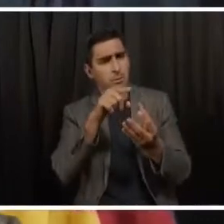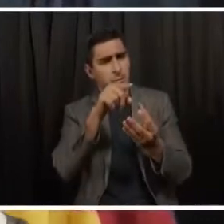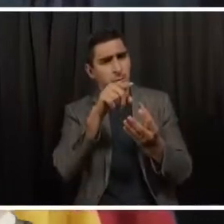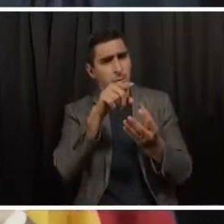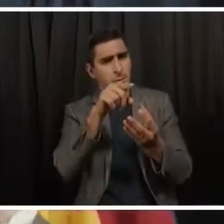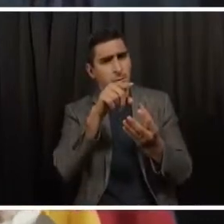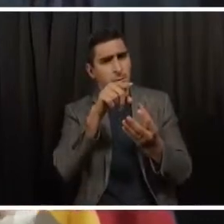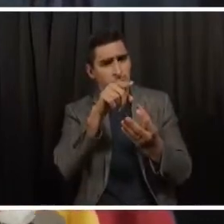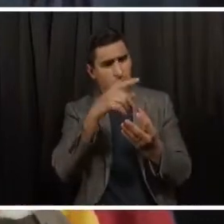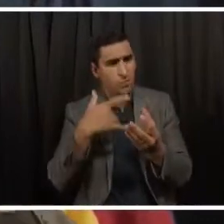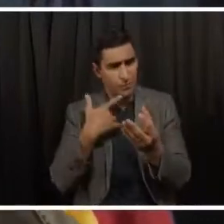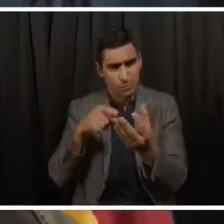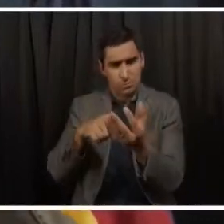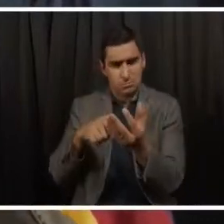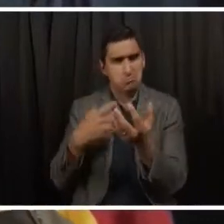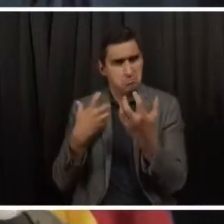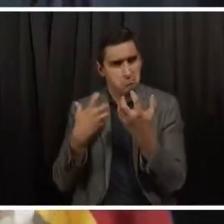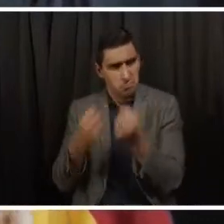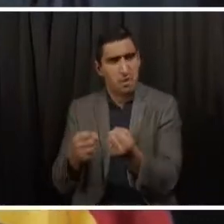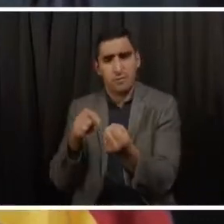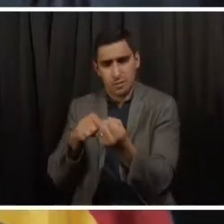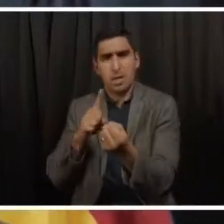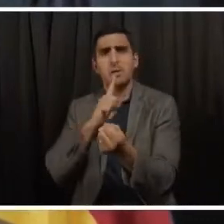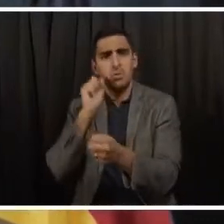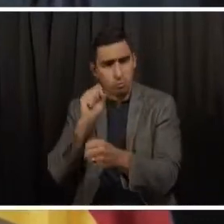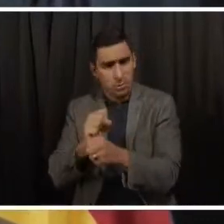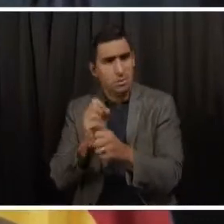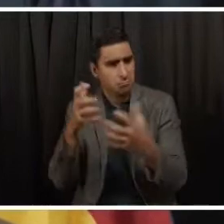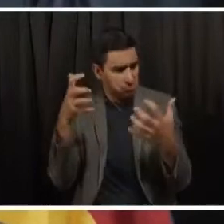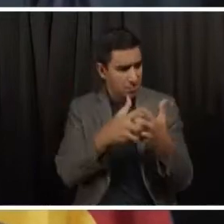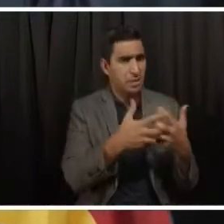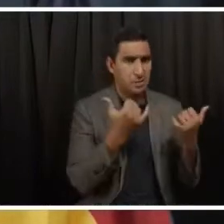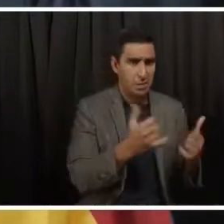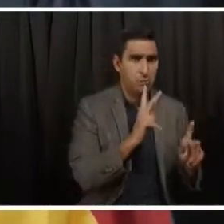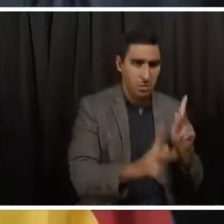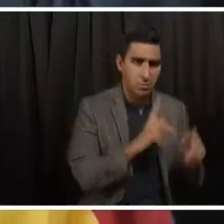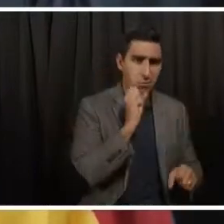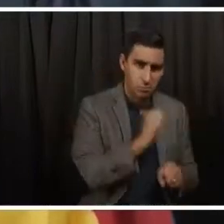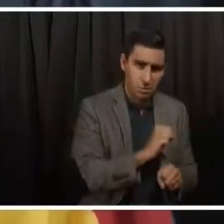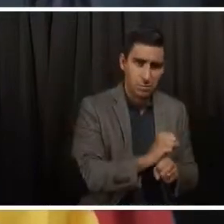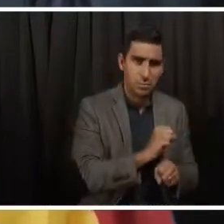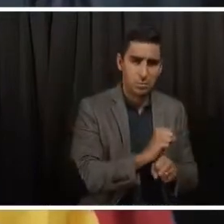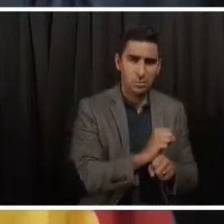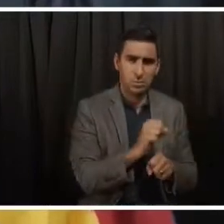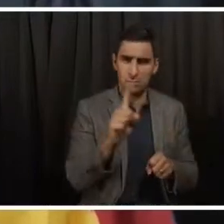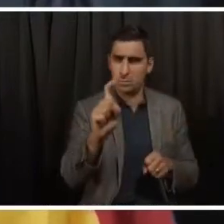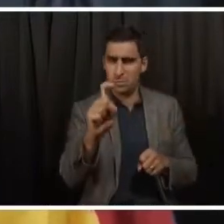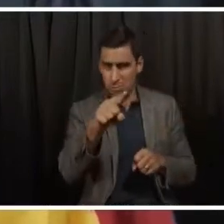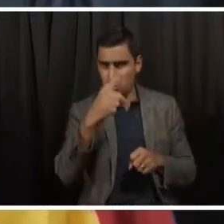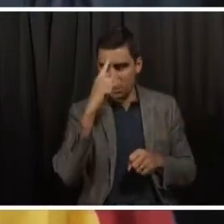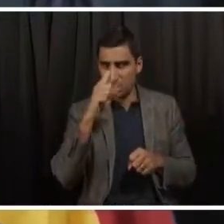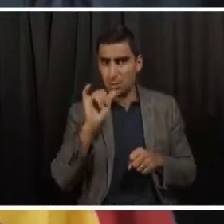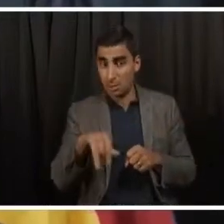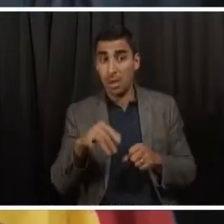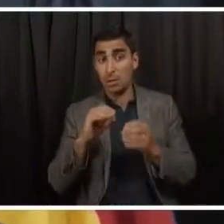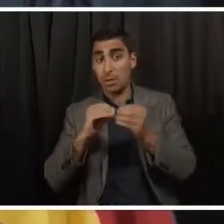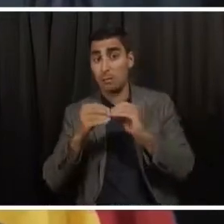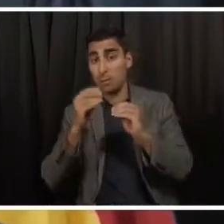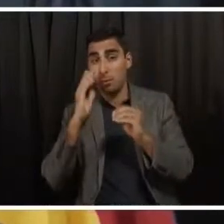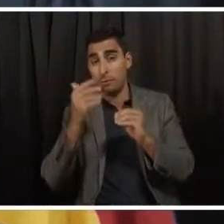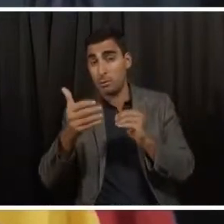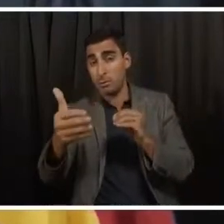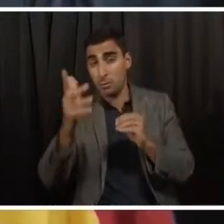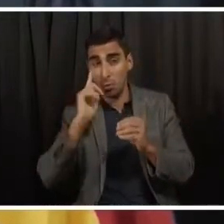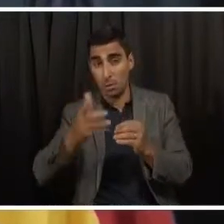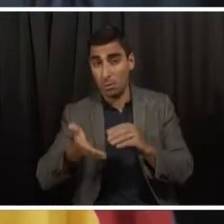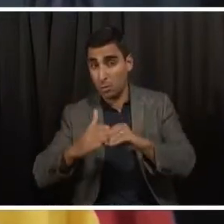really reflects, the broader population, since not a ton of people have gotten boosters thus far? Do you think those numbers are going to change at all, or are you confident that that